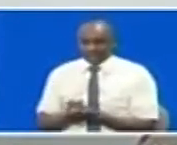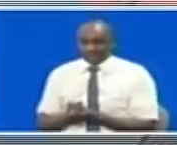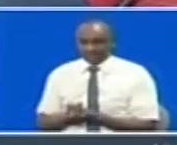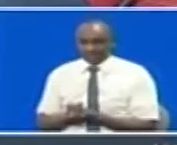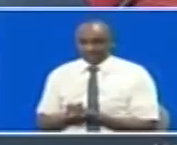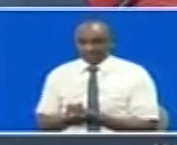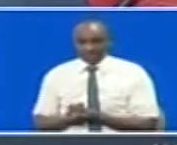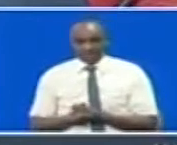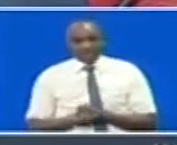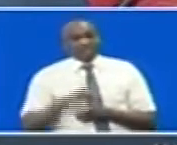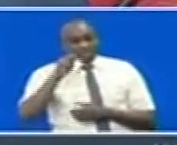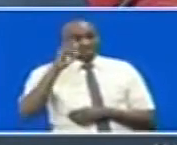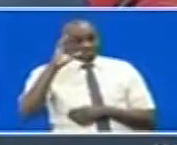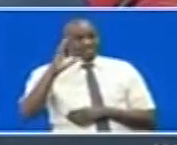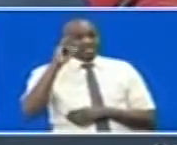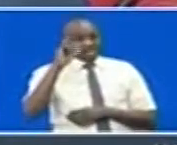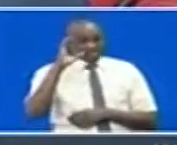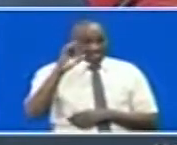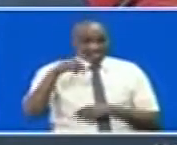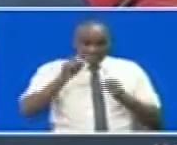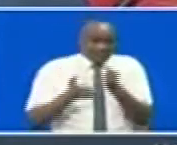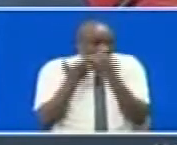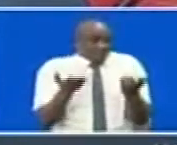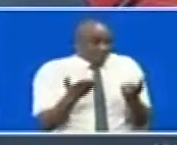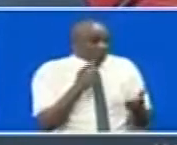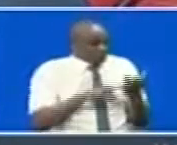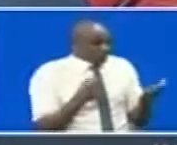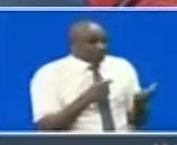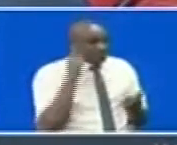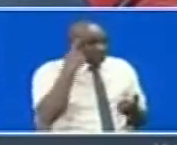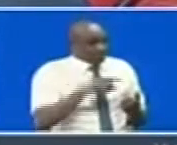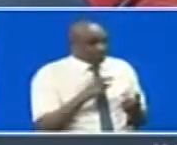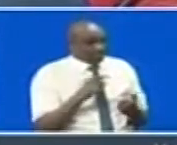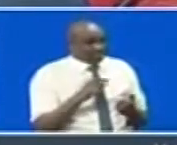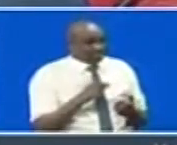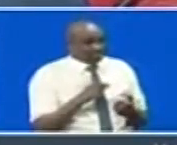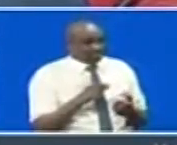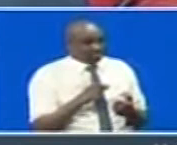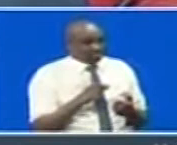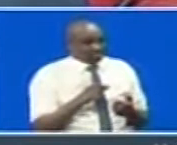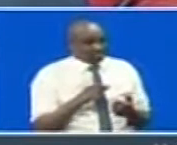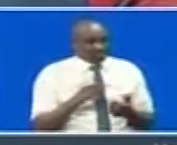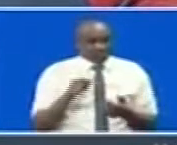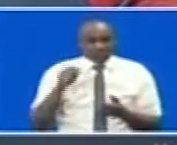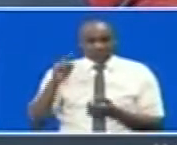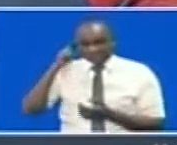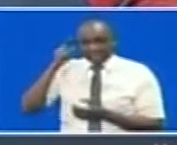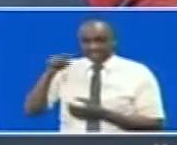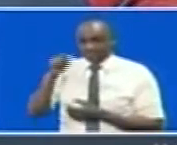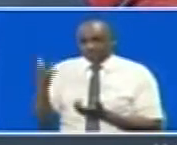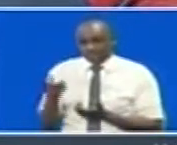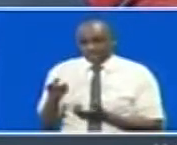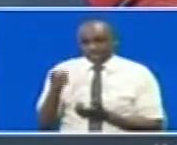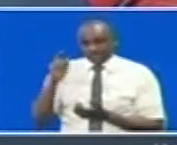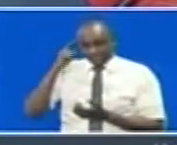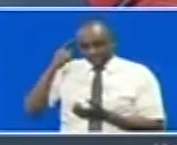So NCIC, does it help? And where do you see us going, towards August? Because, by the